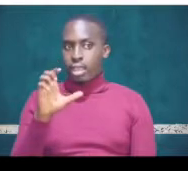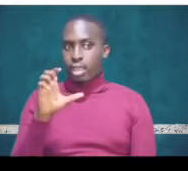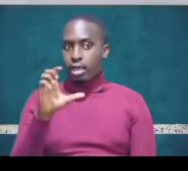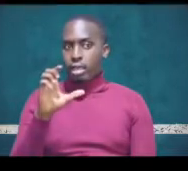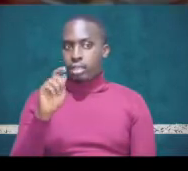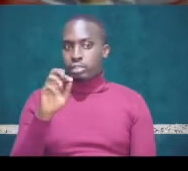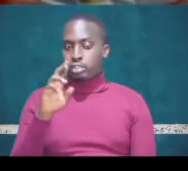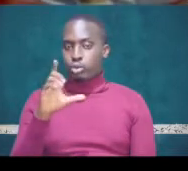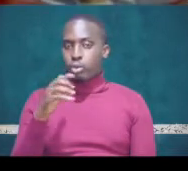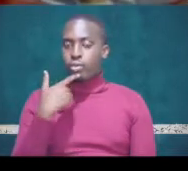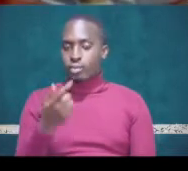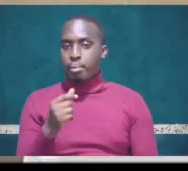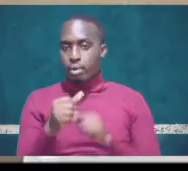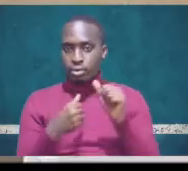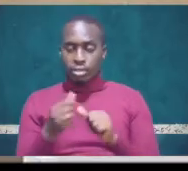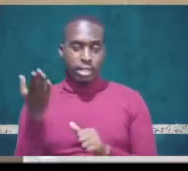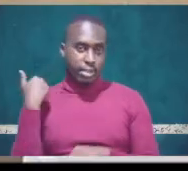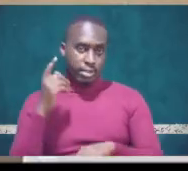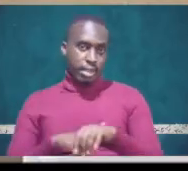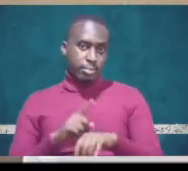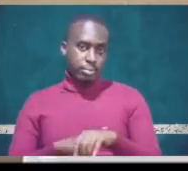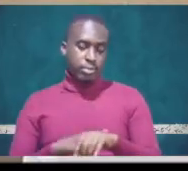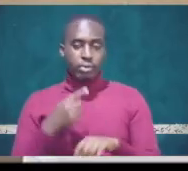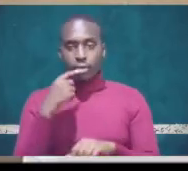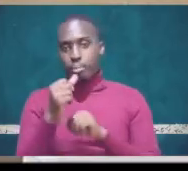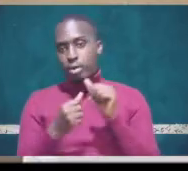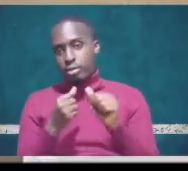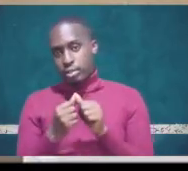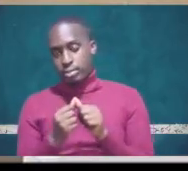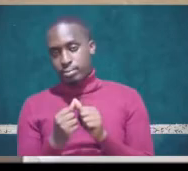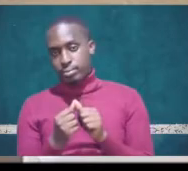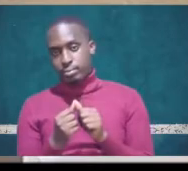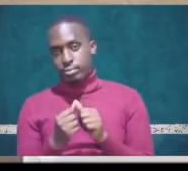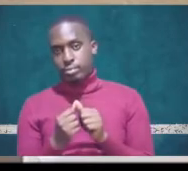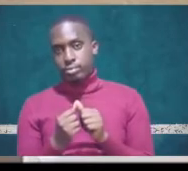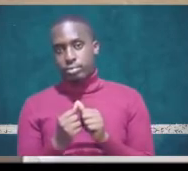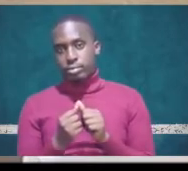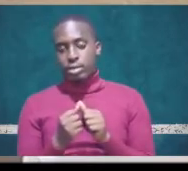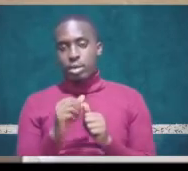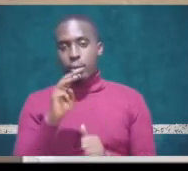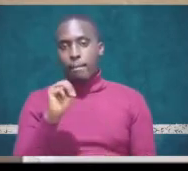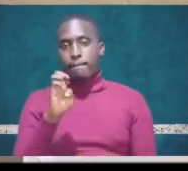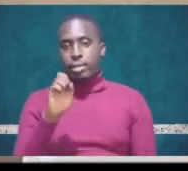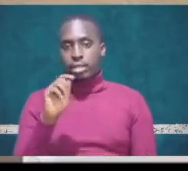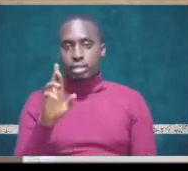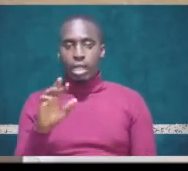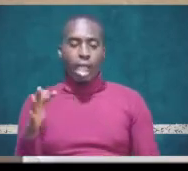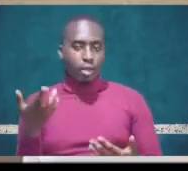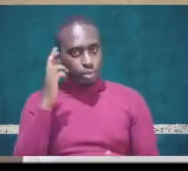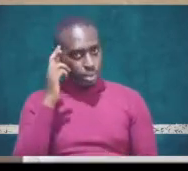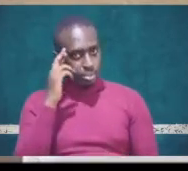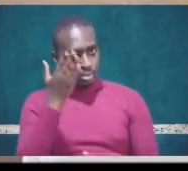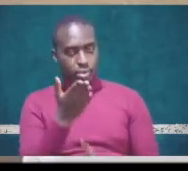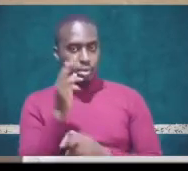what we have been discussing with the last time, we were discussing with the potentiometer. I hope you remember